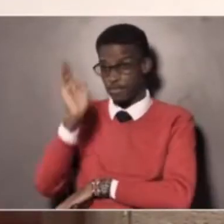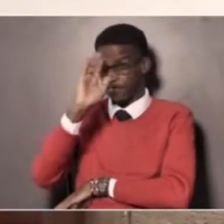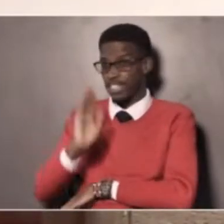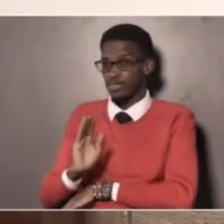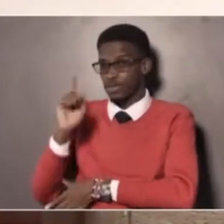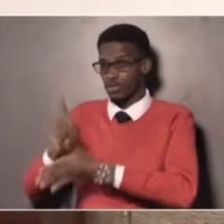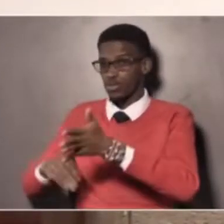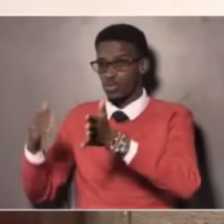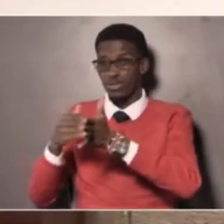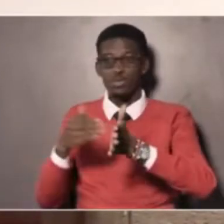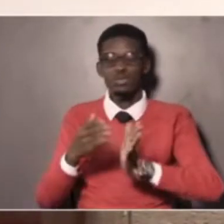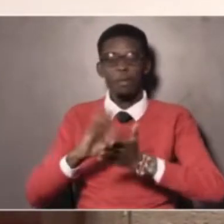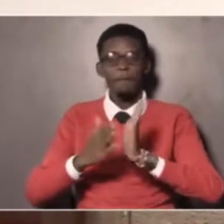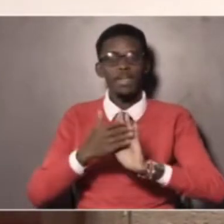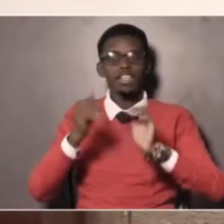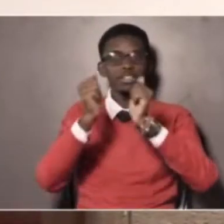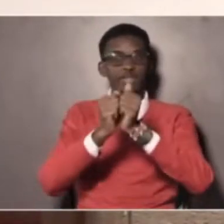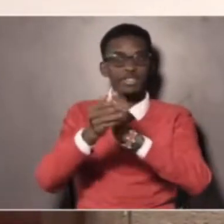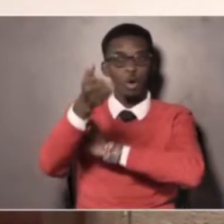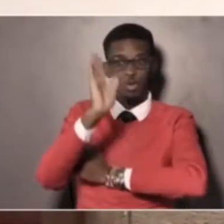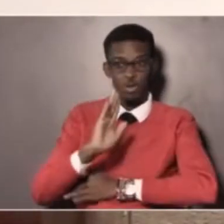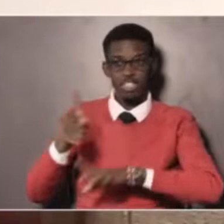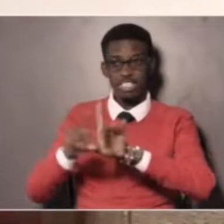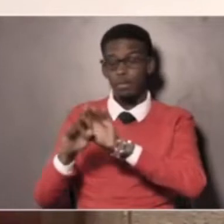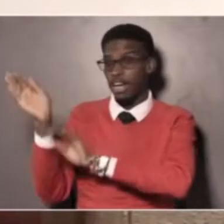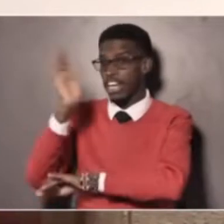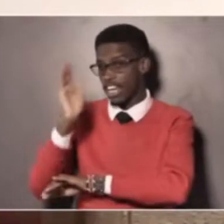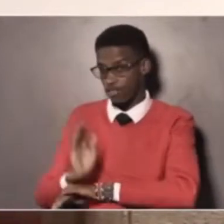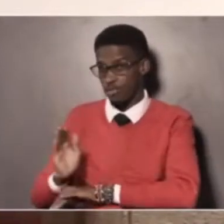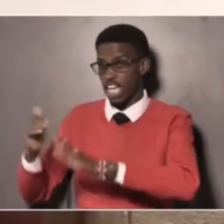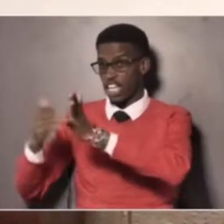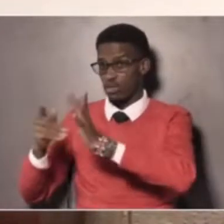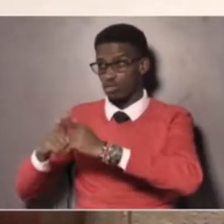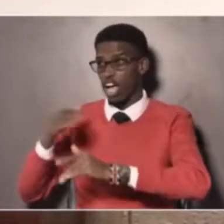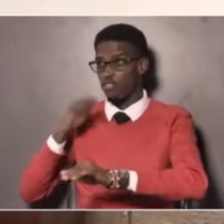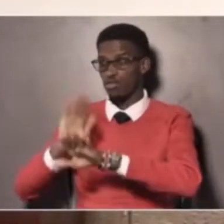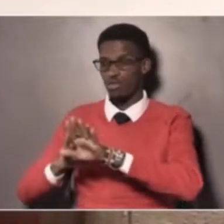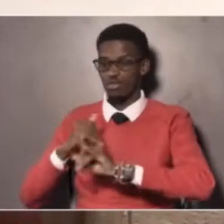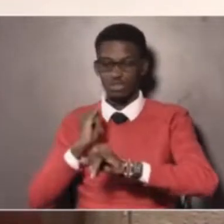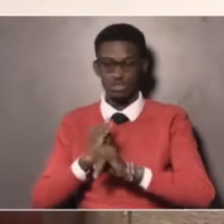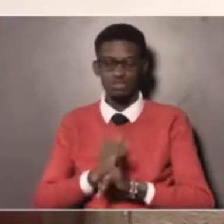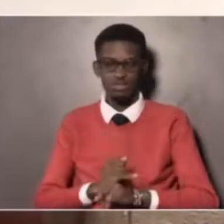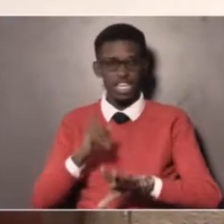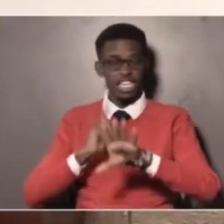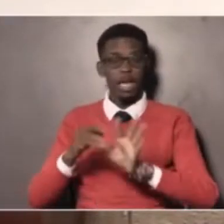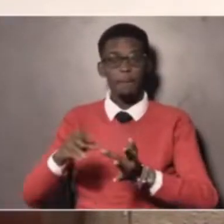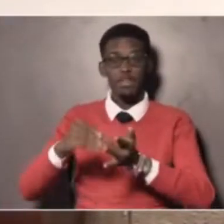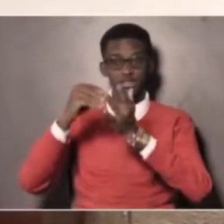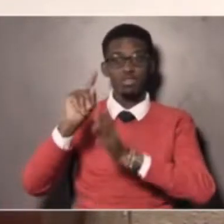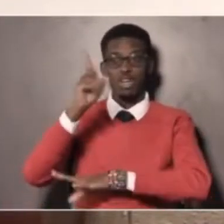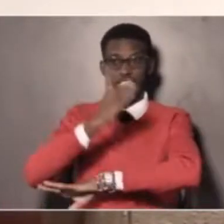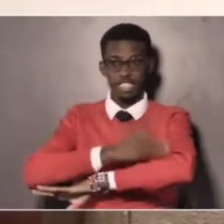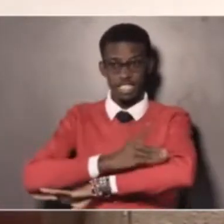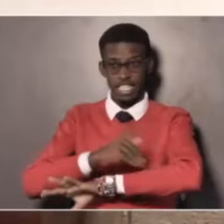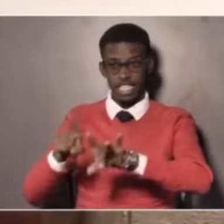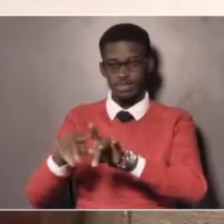he never stopped believing in God. And he never stopped doing a good job. So when he was chosen among the